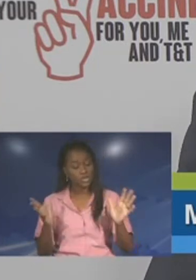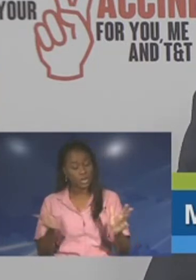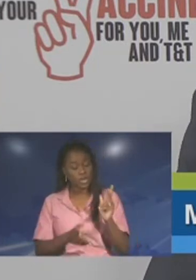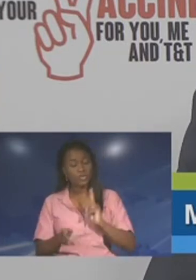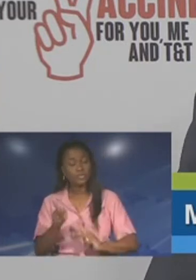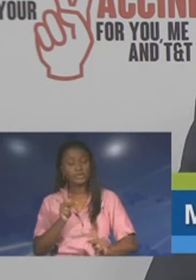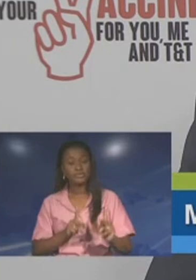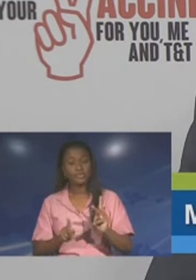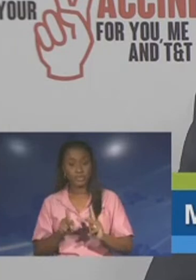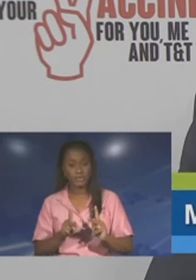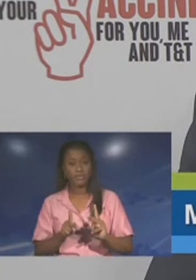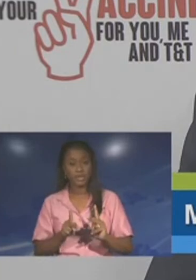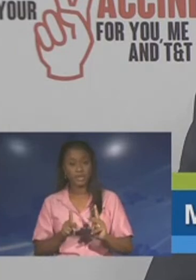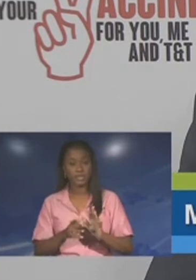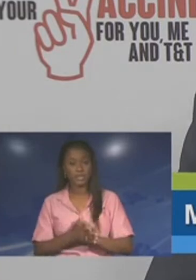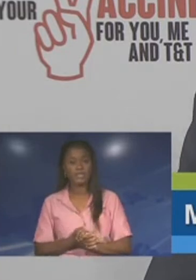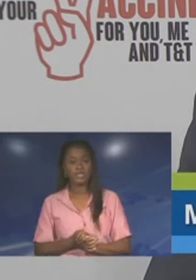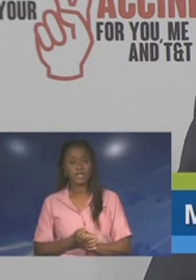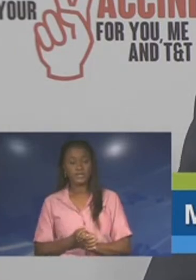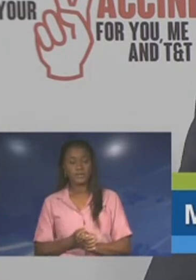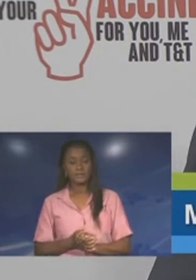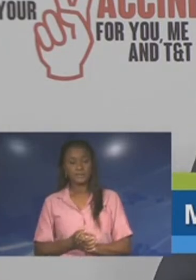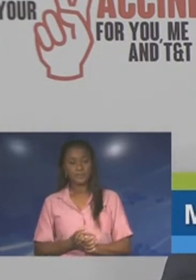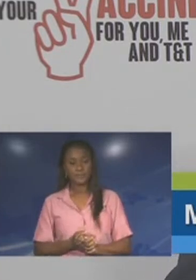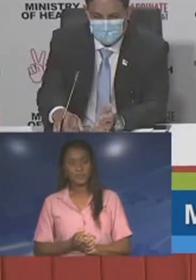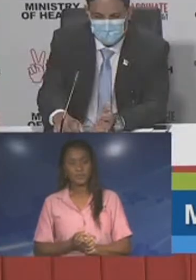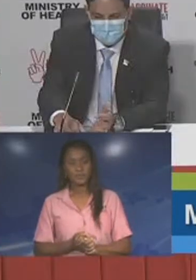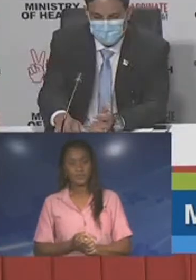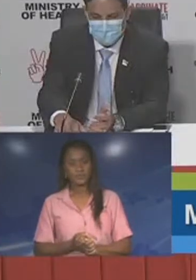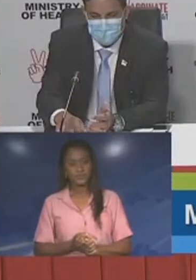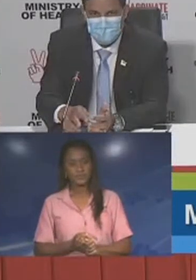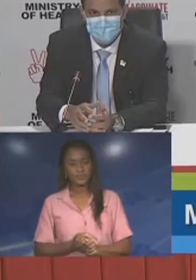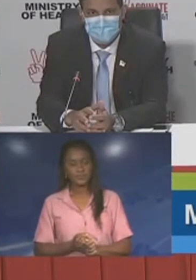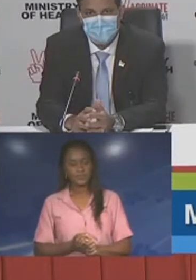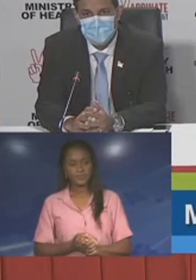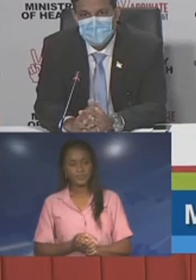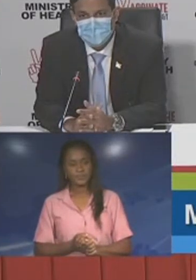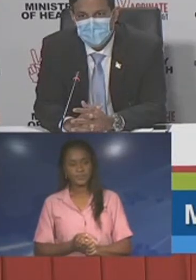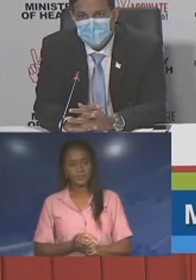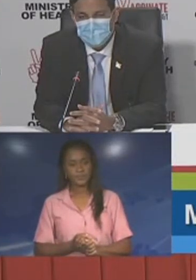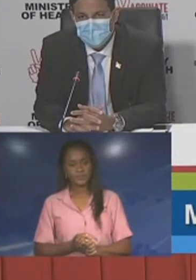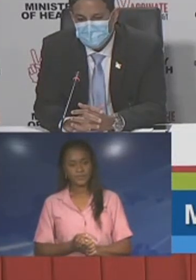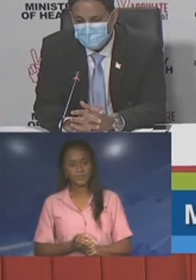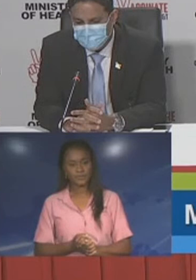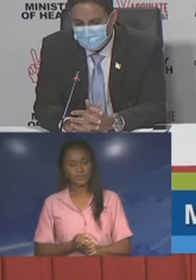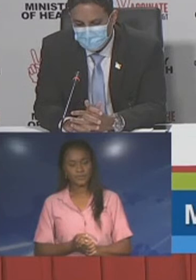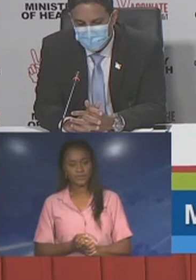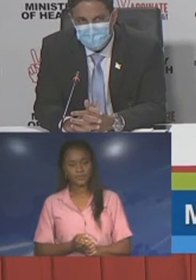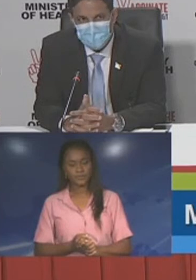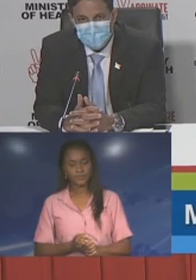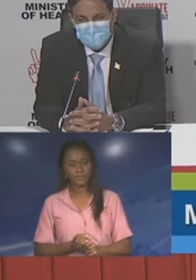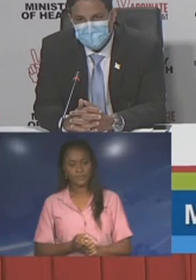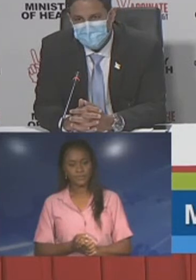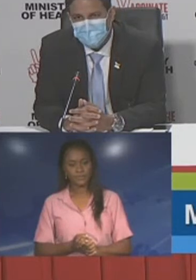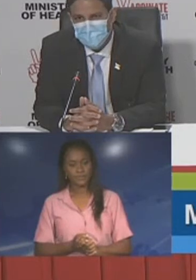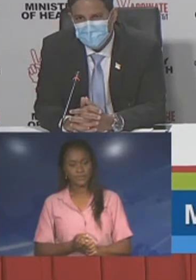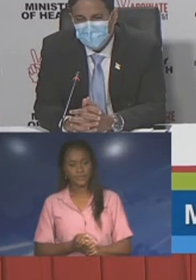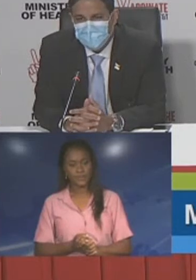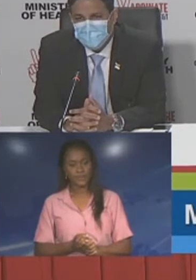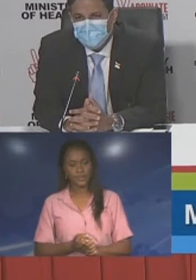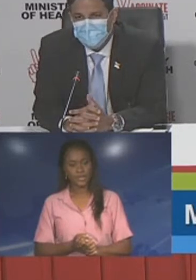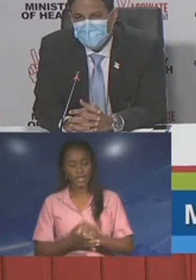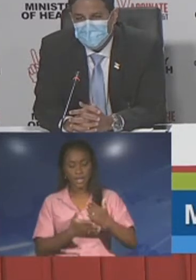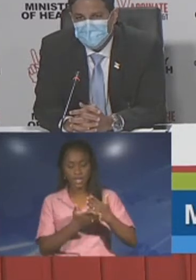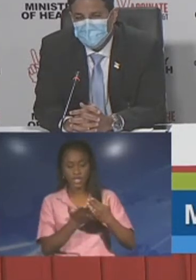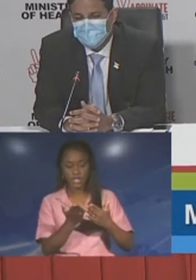can move past 51.1%. Thank you very much. CMO? Yeah, so some of the hallmarks of